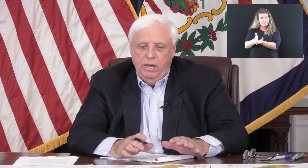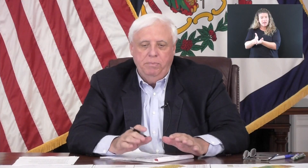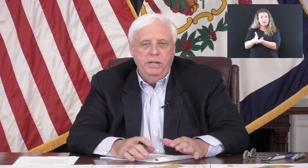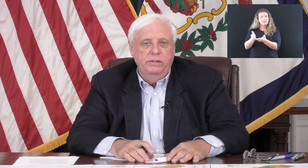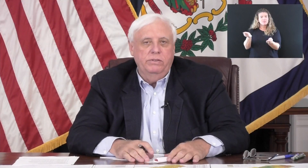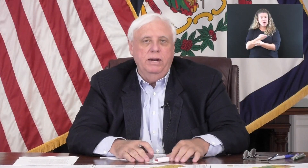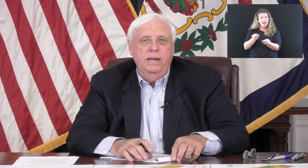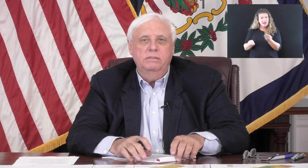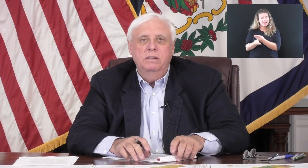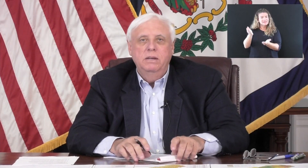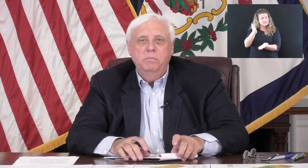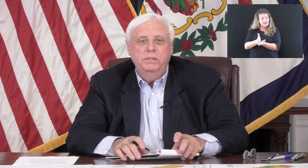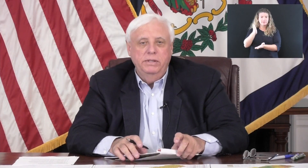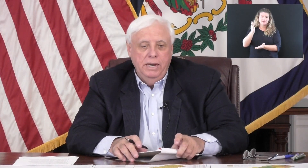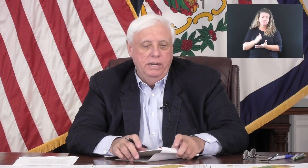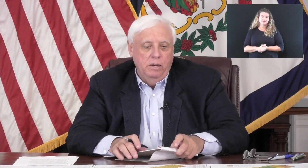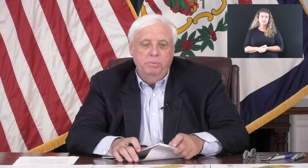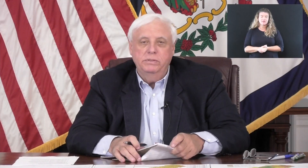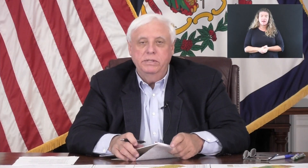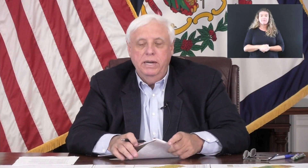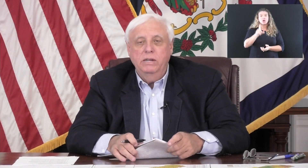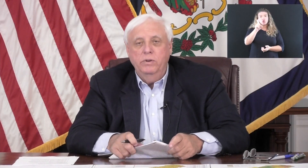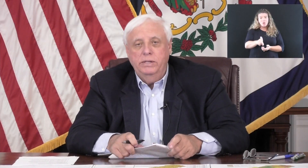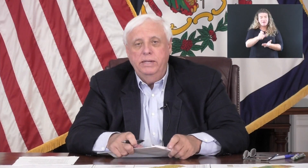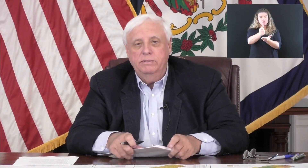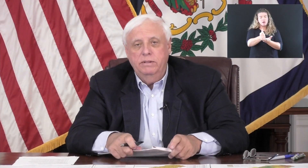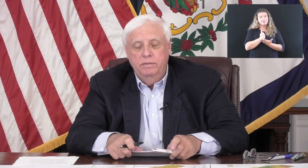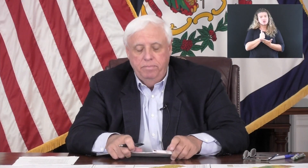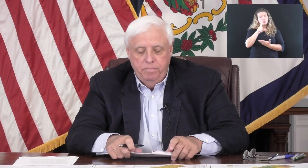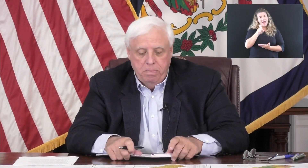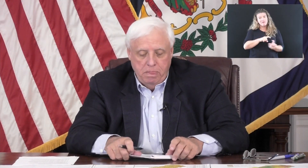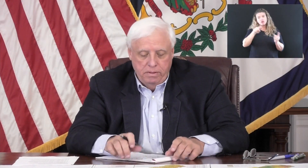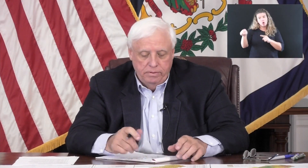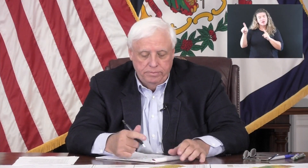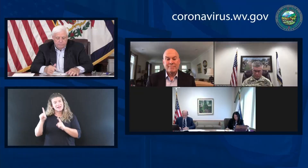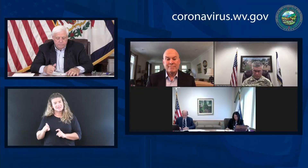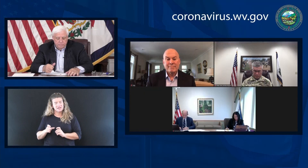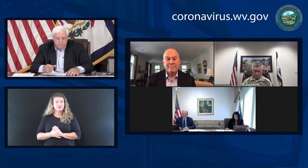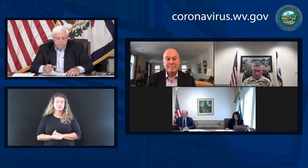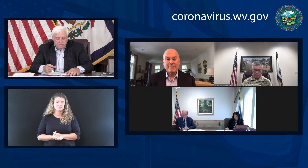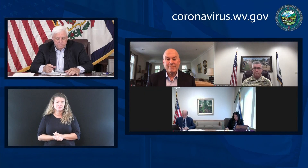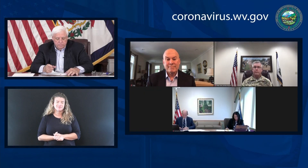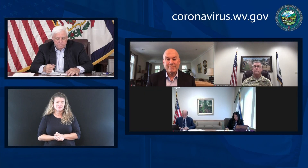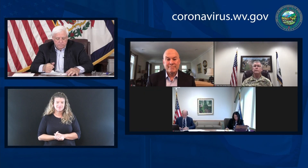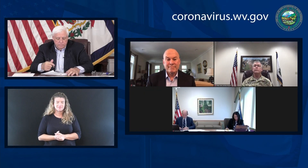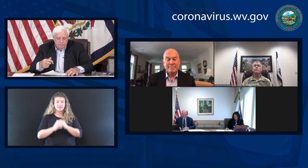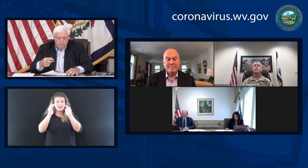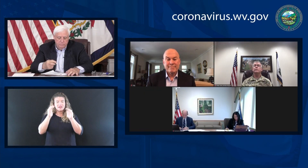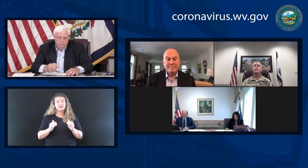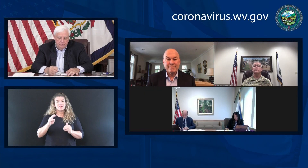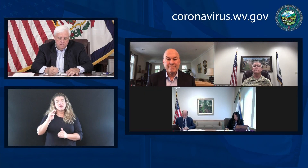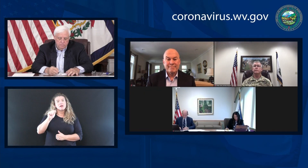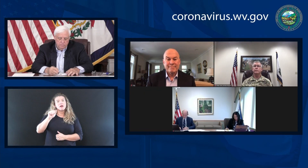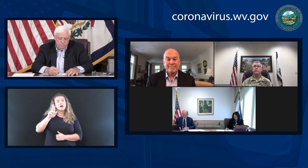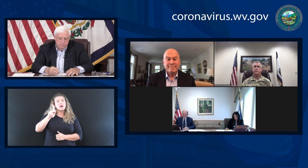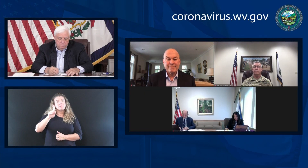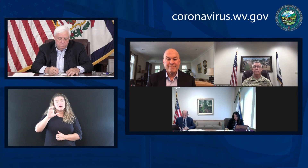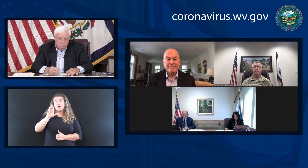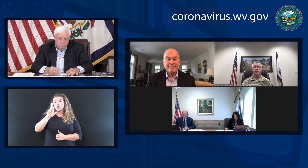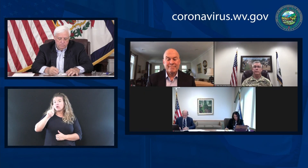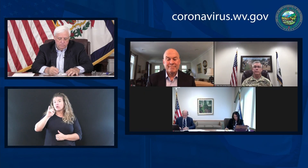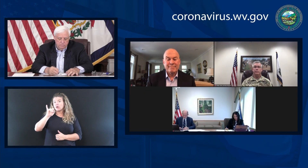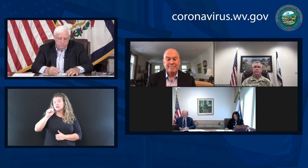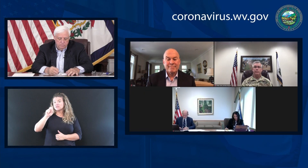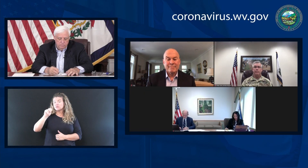and stop it in its tracks. But you got to help us, and you got to go get tested. All right, thank you, Matthew. Next to Mark Curtis with Nexstar